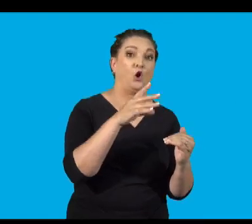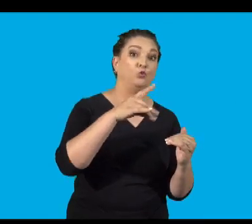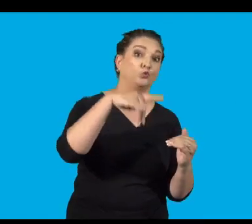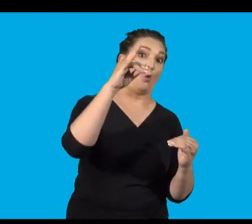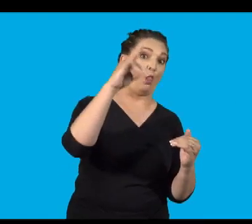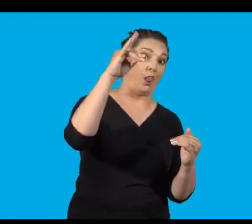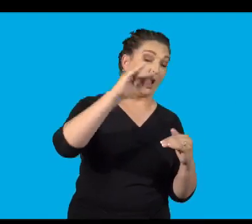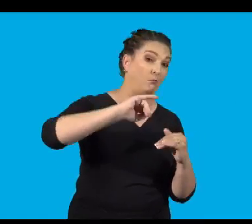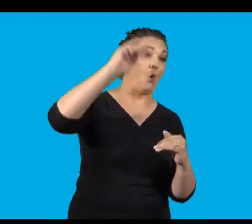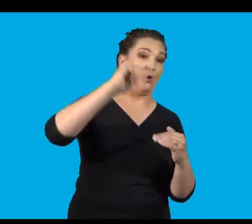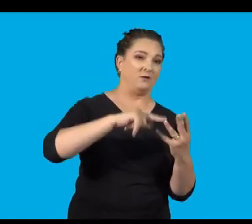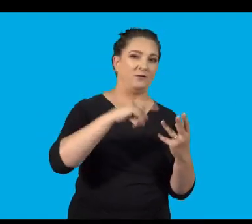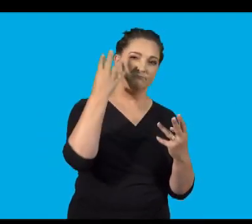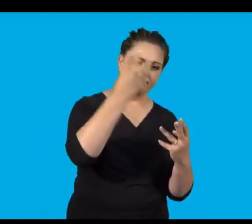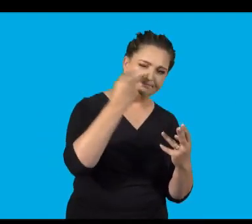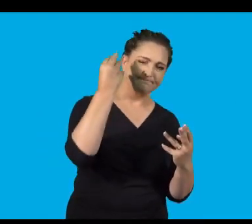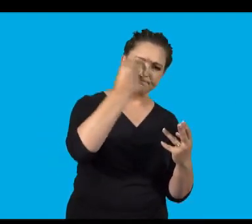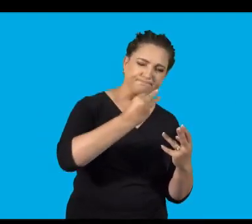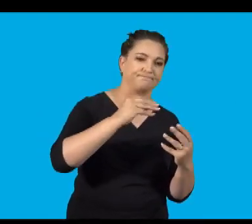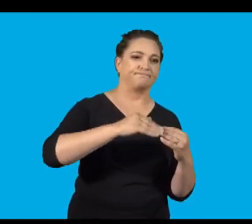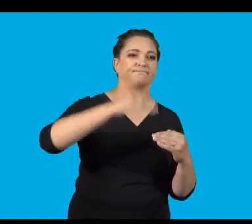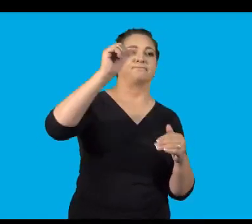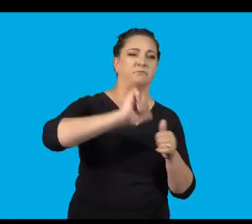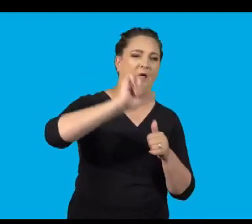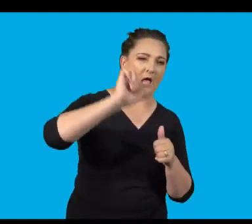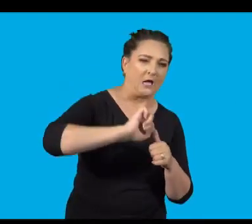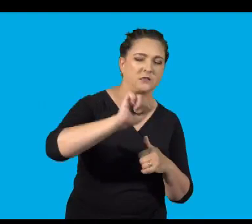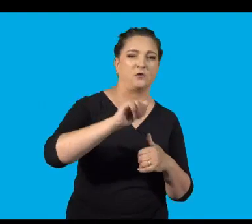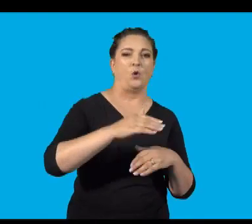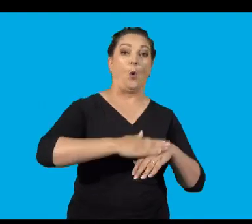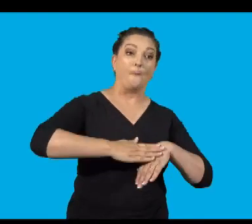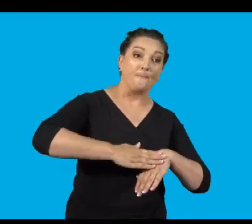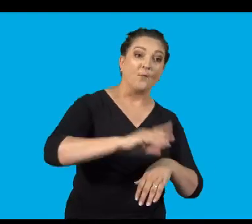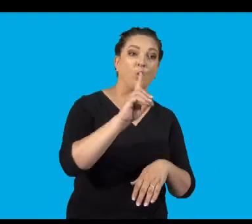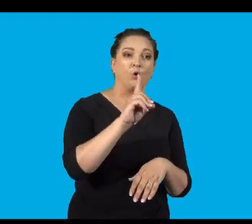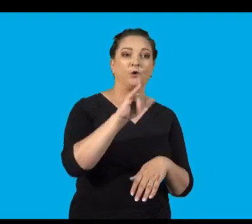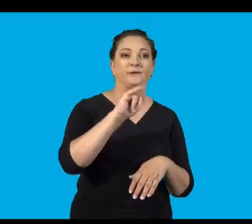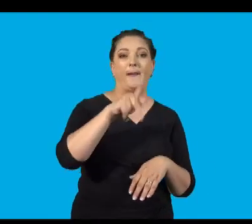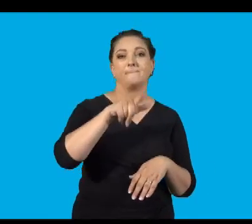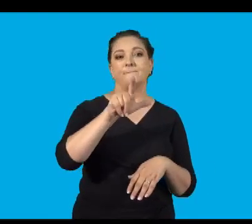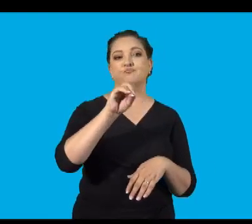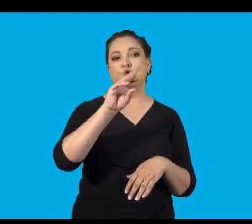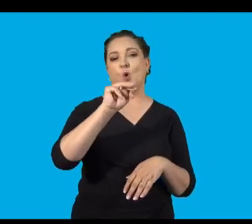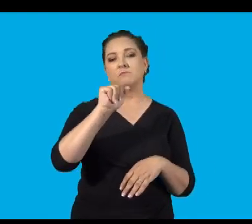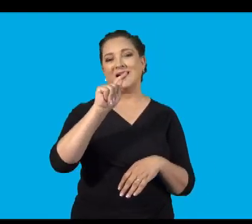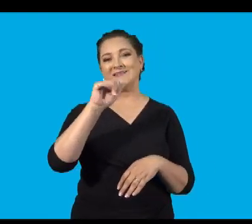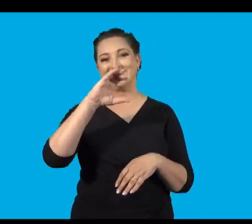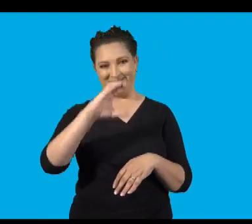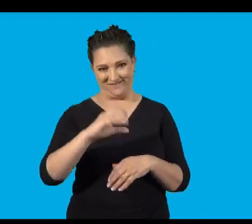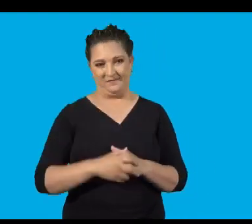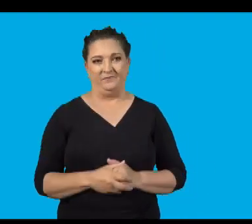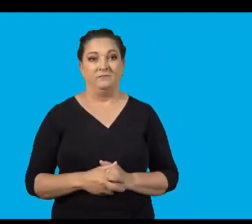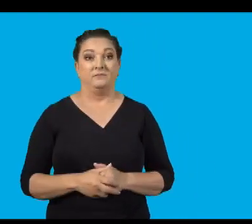have taller, prettier, better, or more diplomatic, all right? Now, in